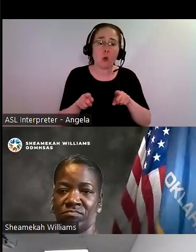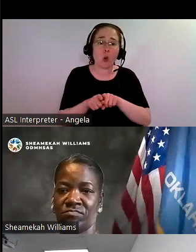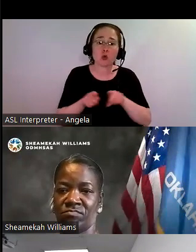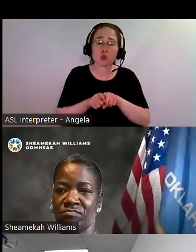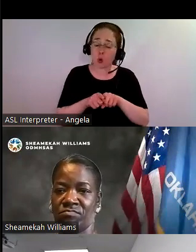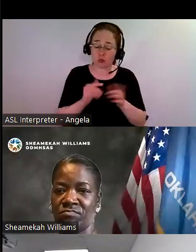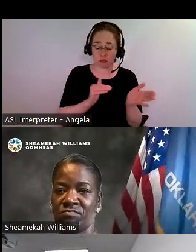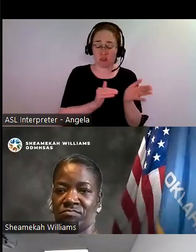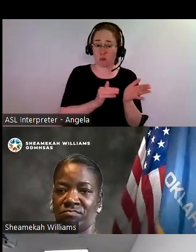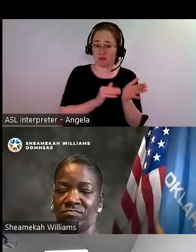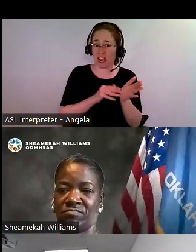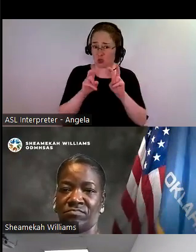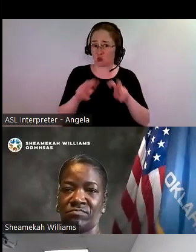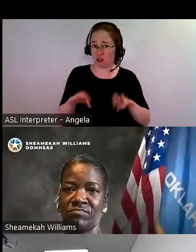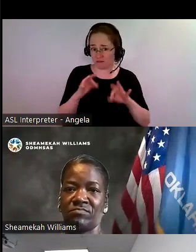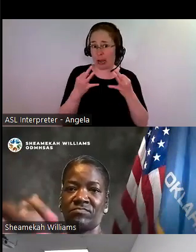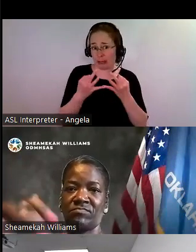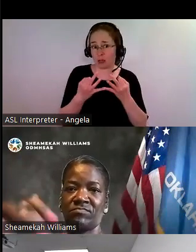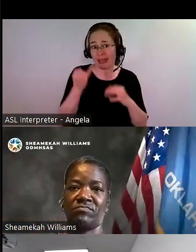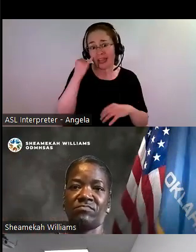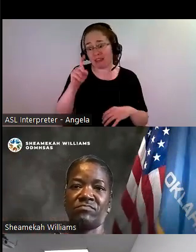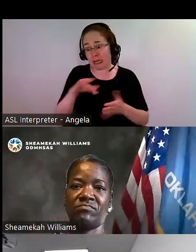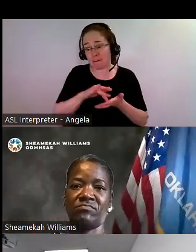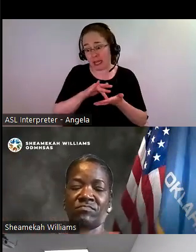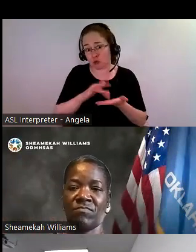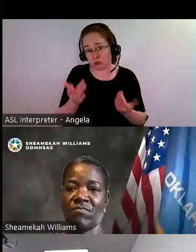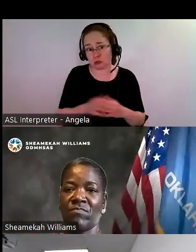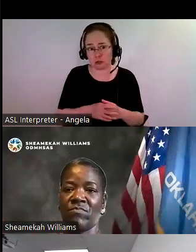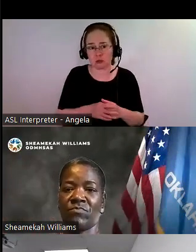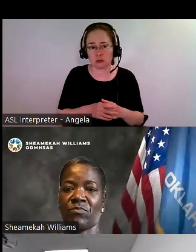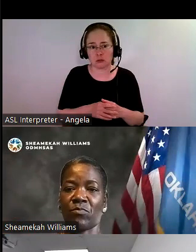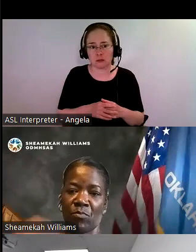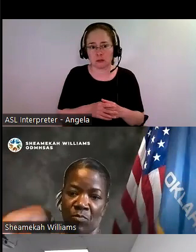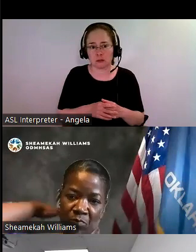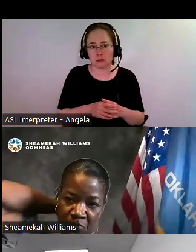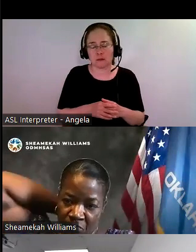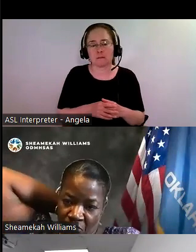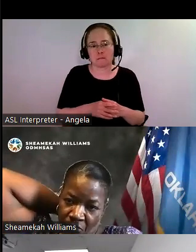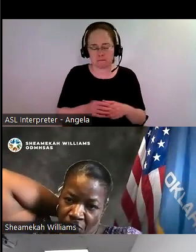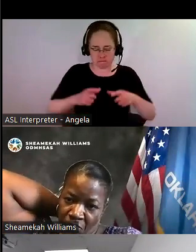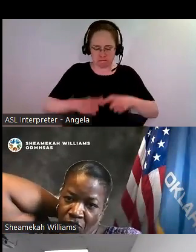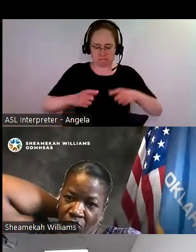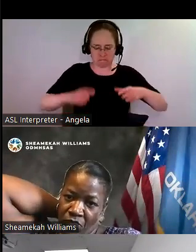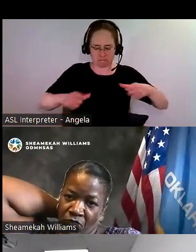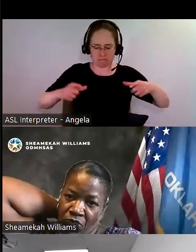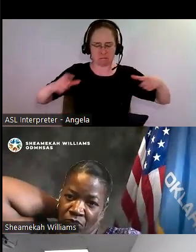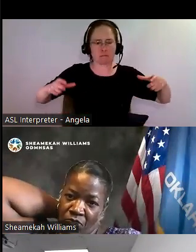at the family and seeing what kind of if they need medications. So if you look at that